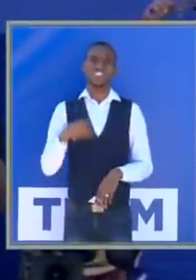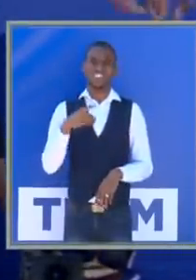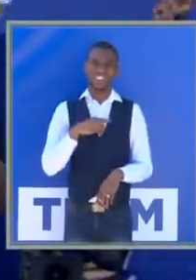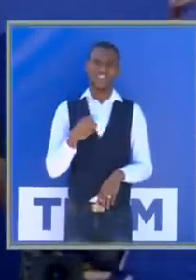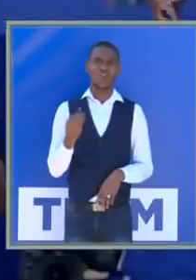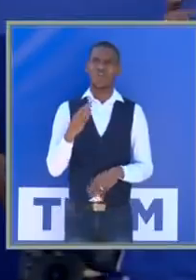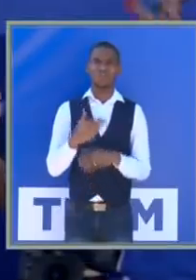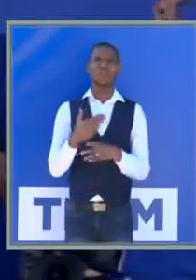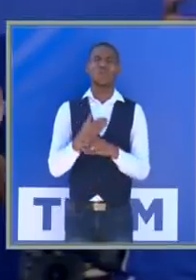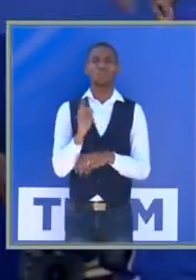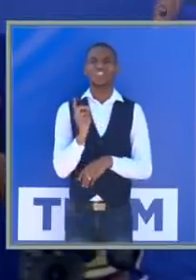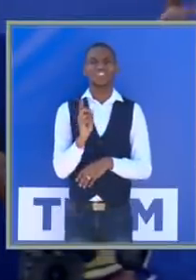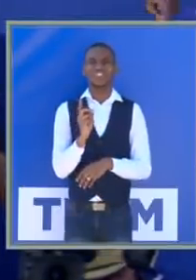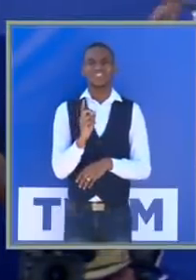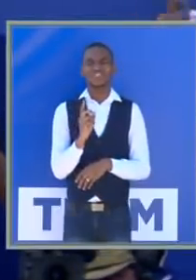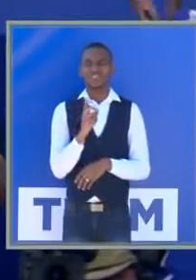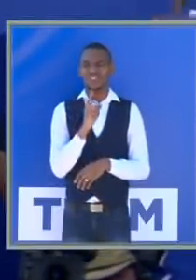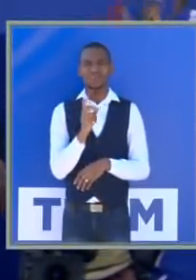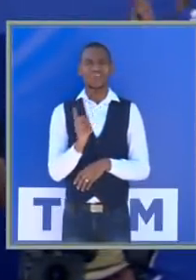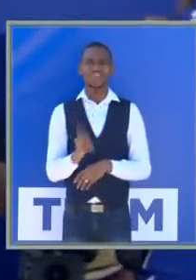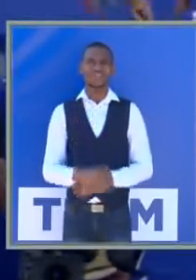a job is.